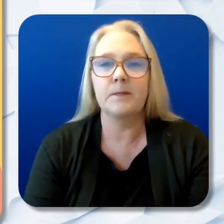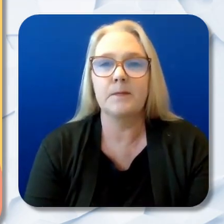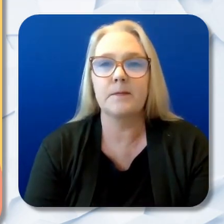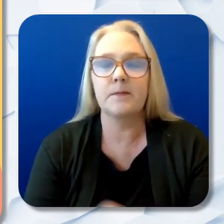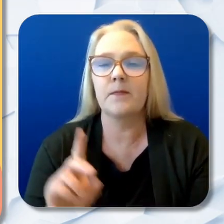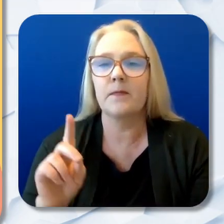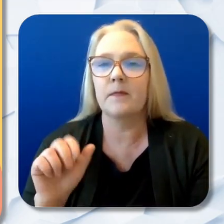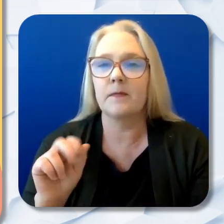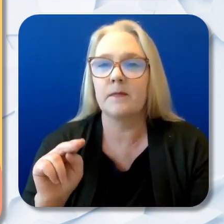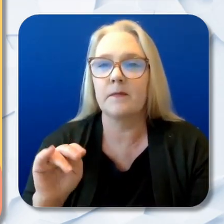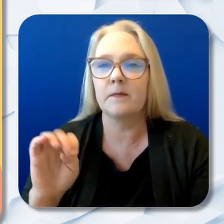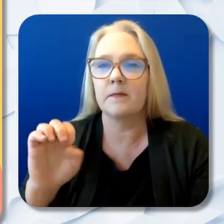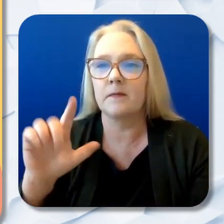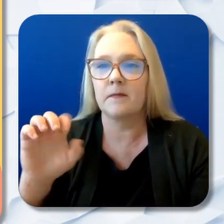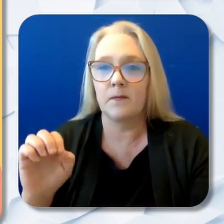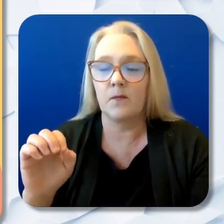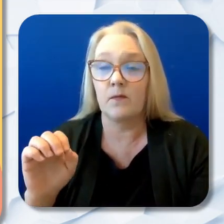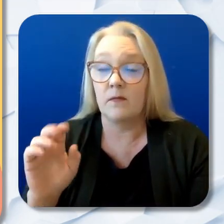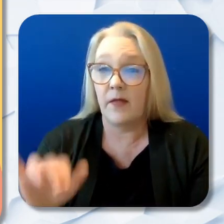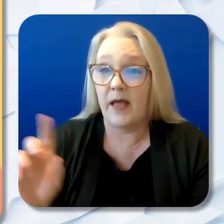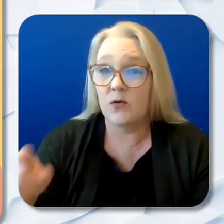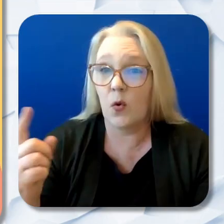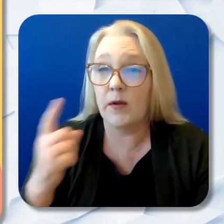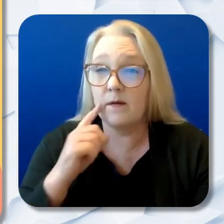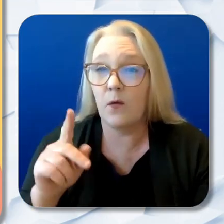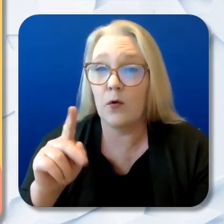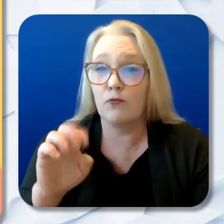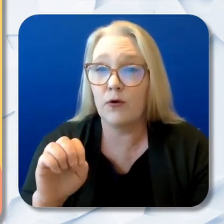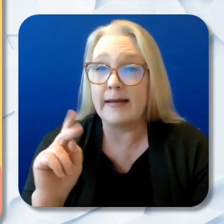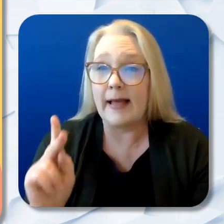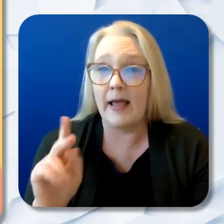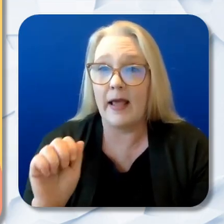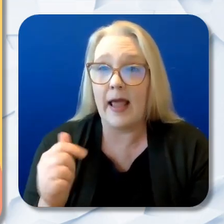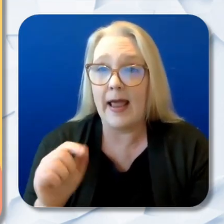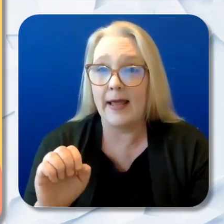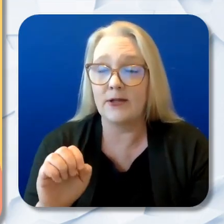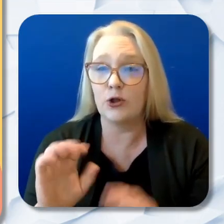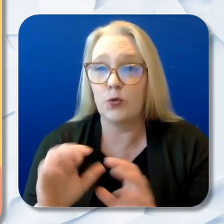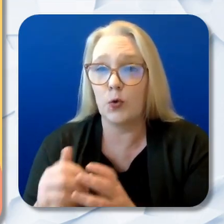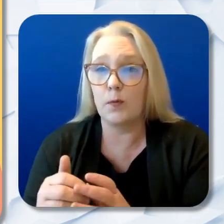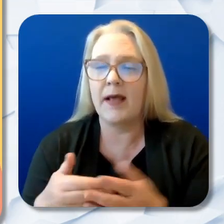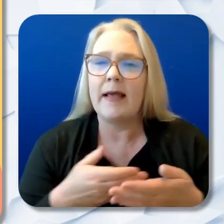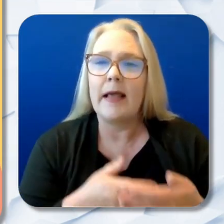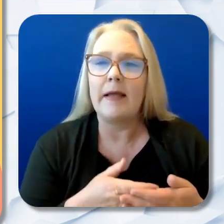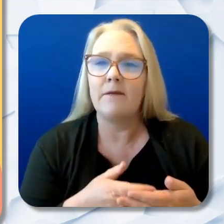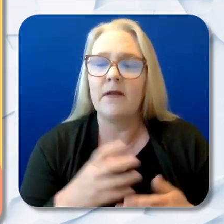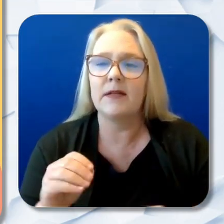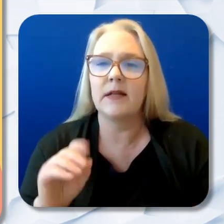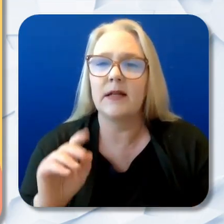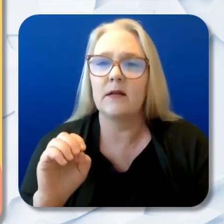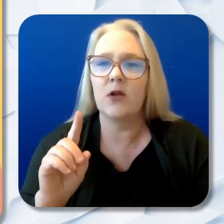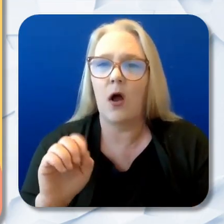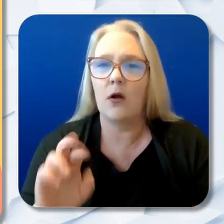support, but is this only for pre-K age group? Infant and toddler groups will continue to